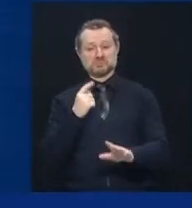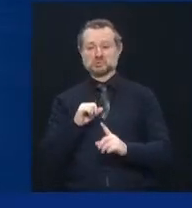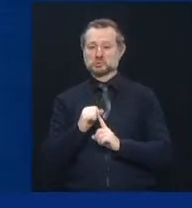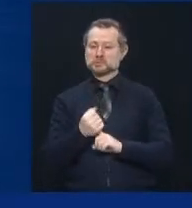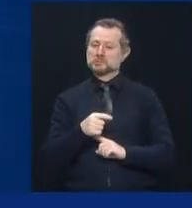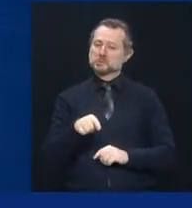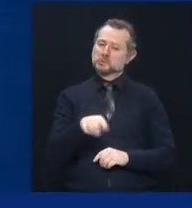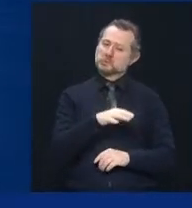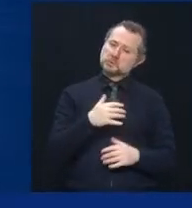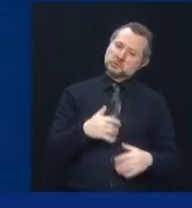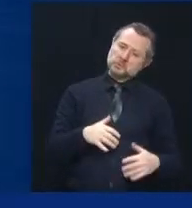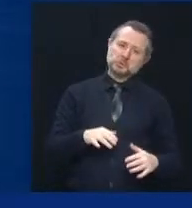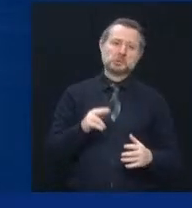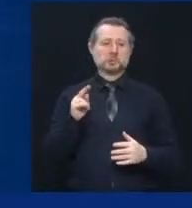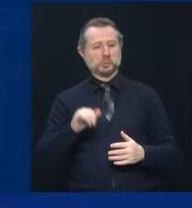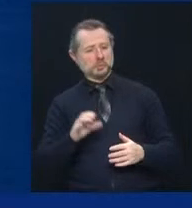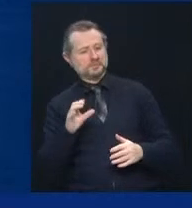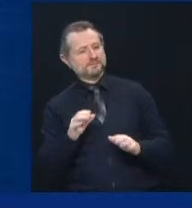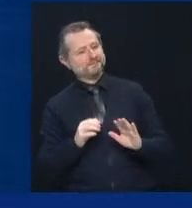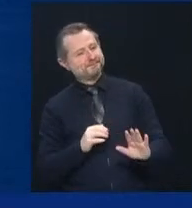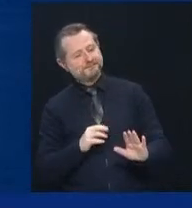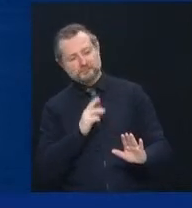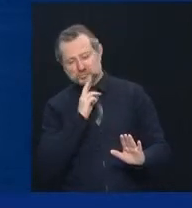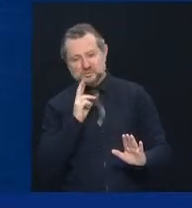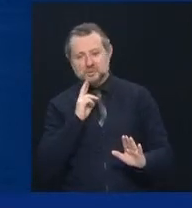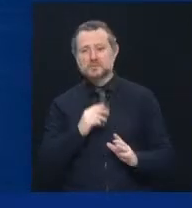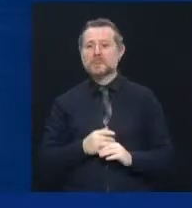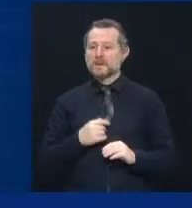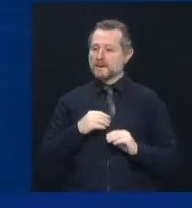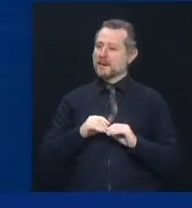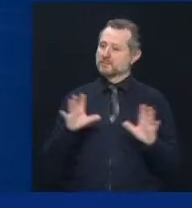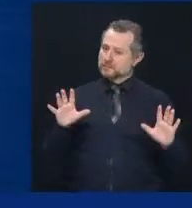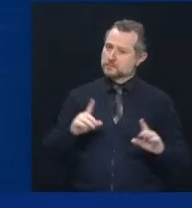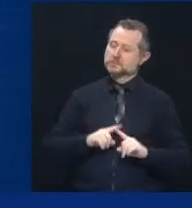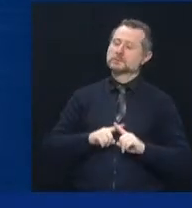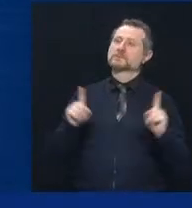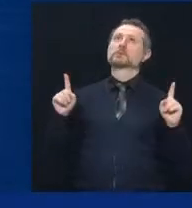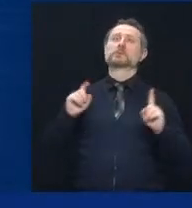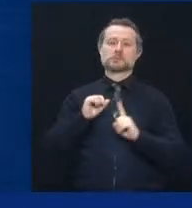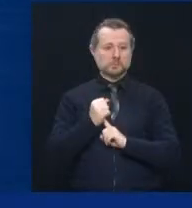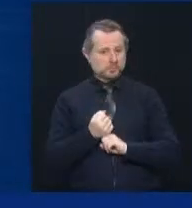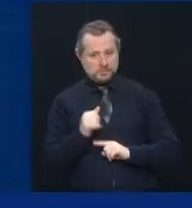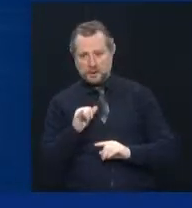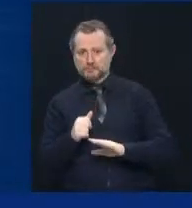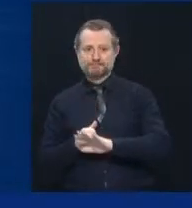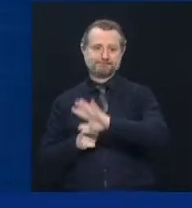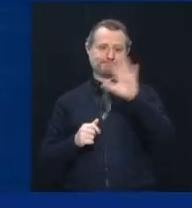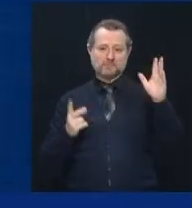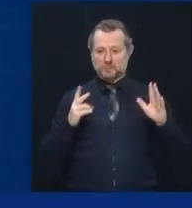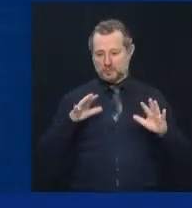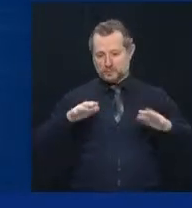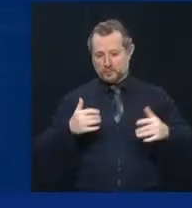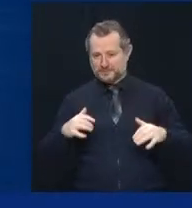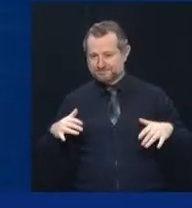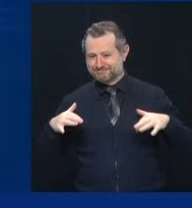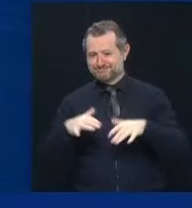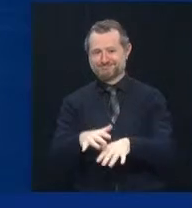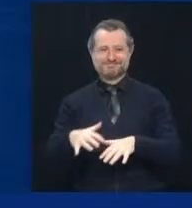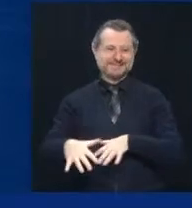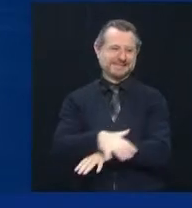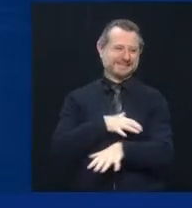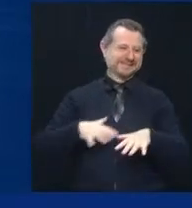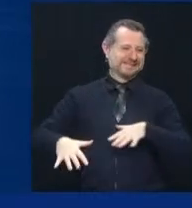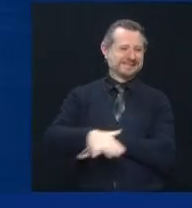York City obviously is in a different situation given the density, given crowding, and